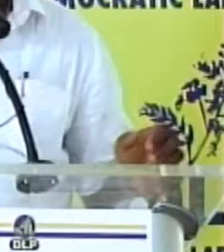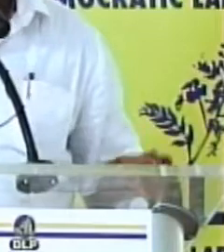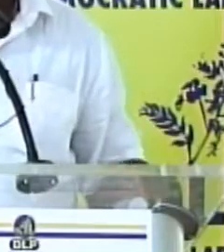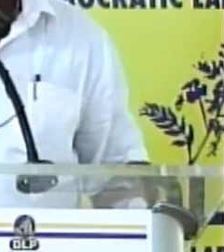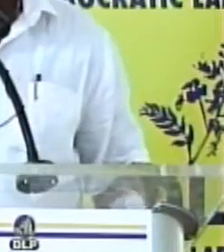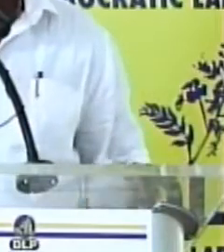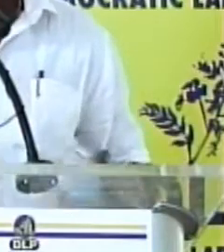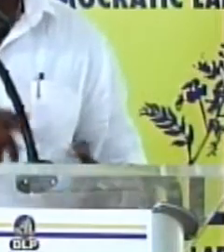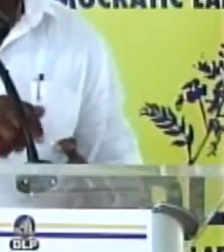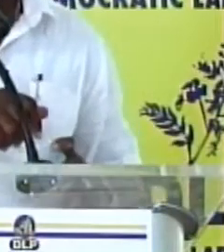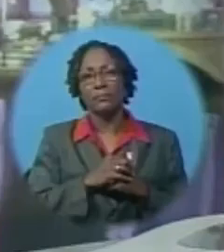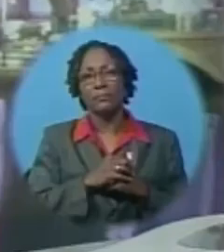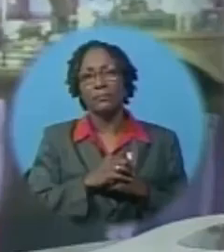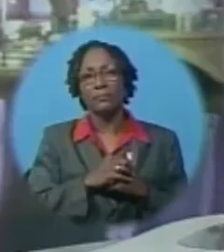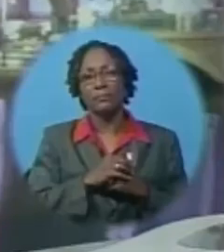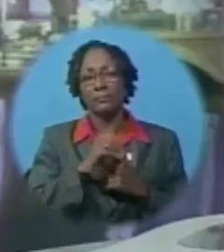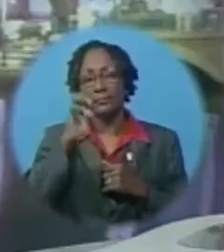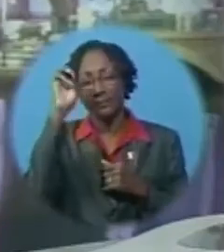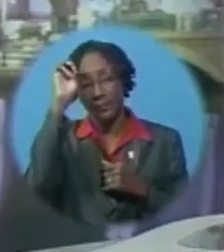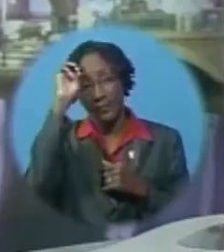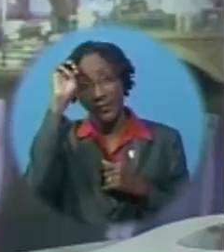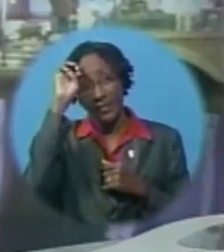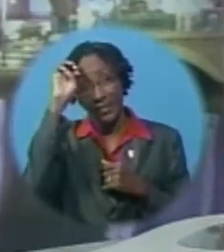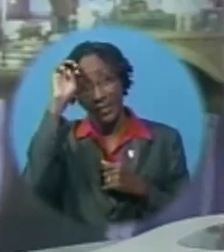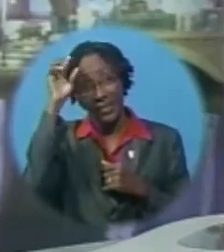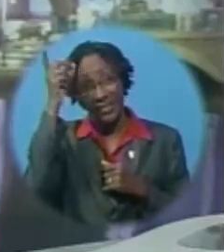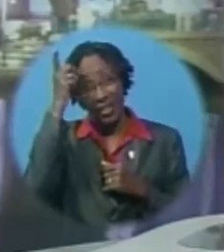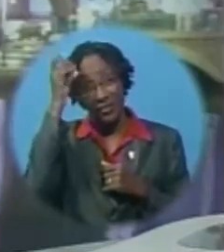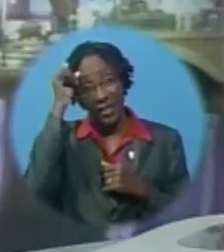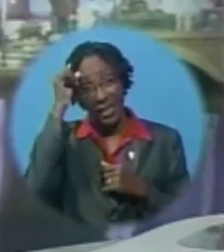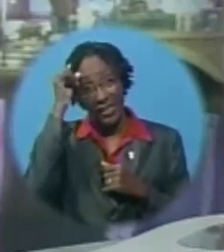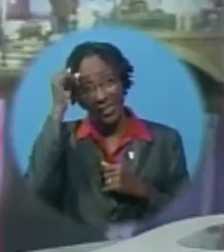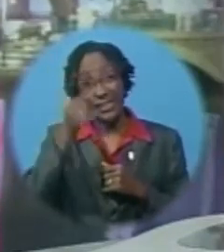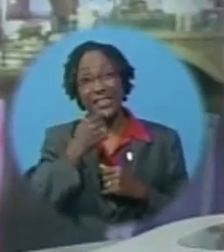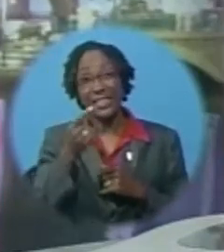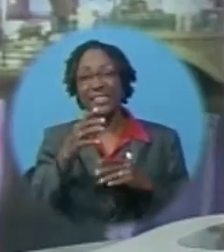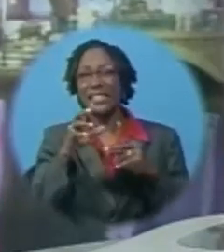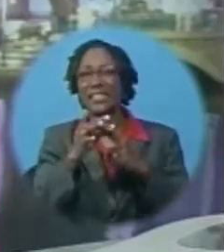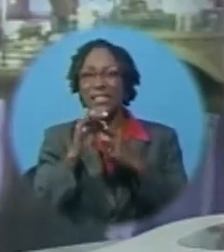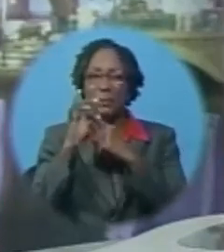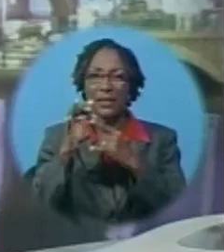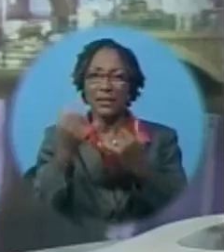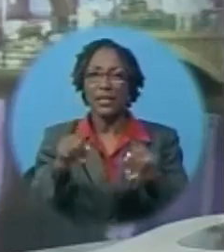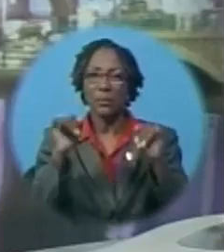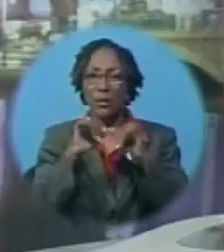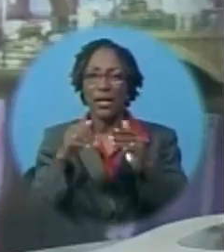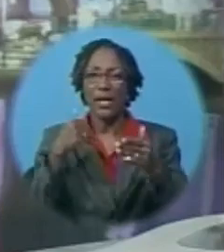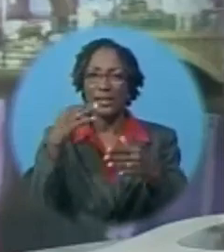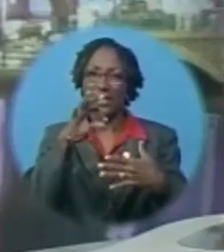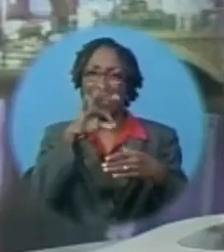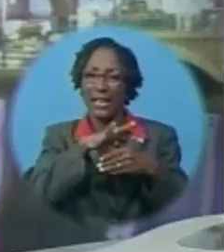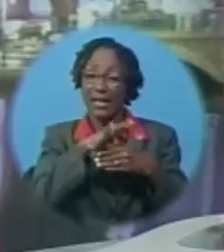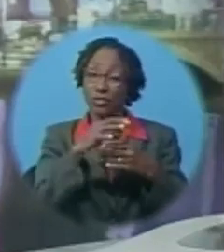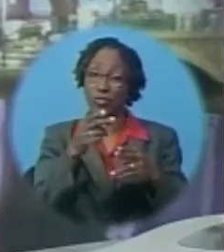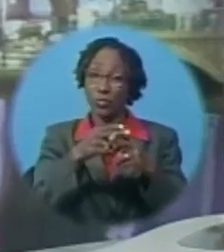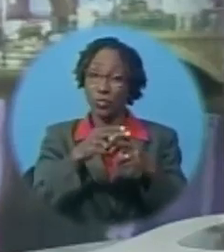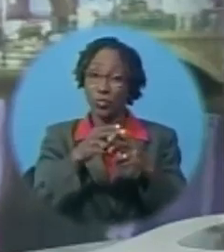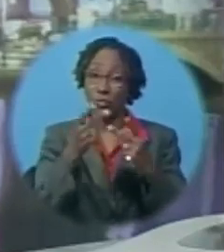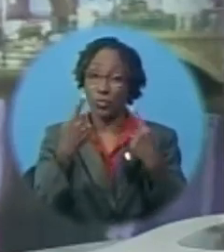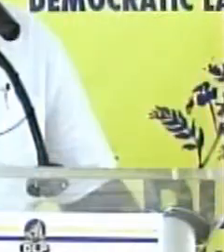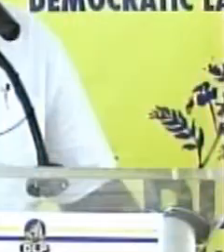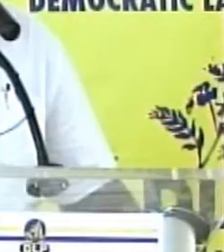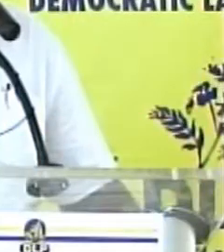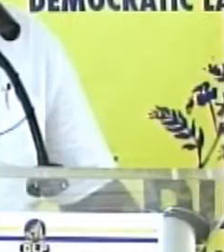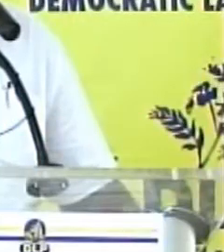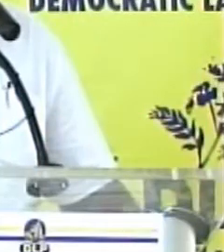the case. He suggests it's especially important as elections approach. This upcoming